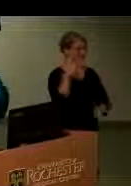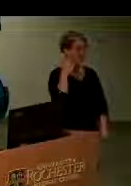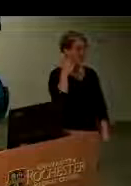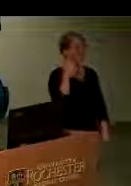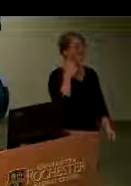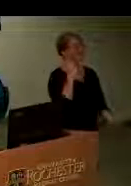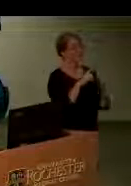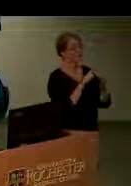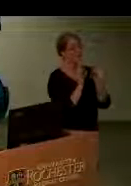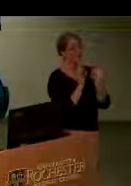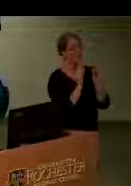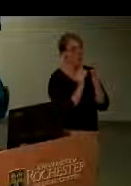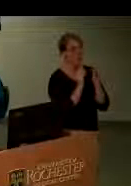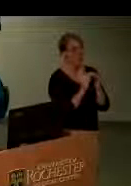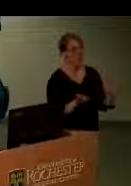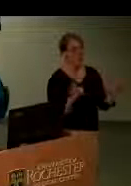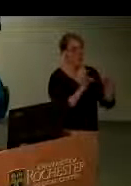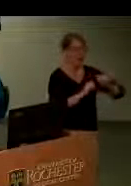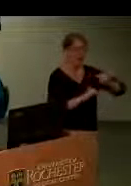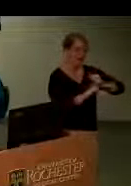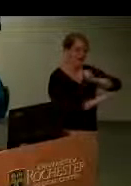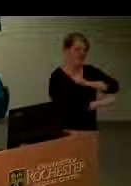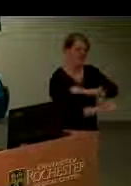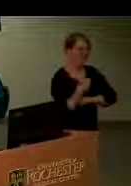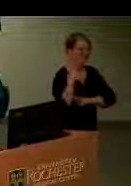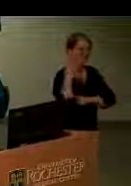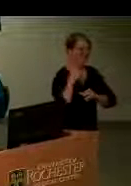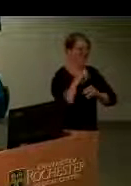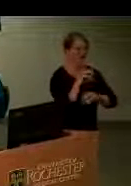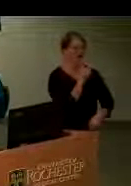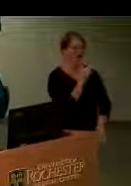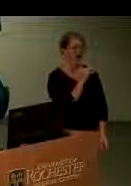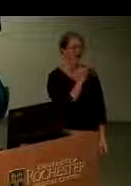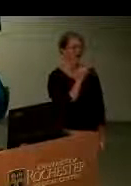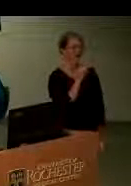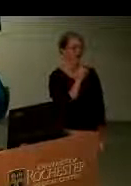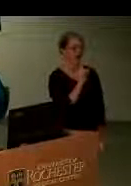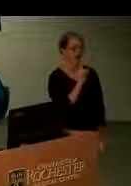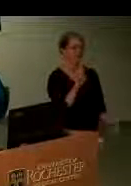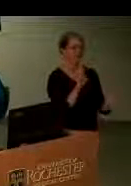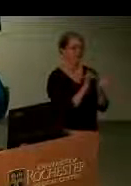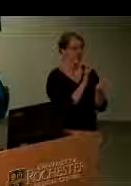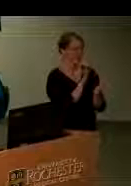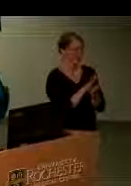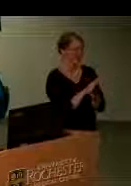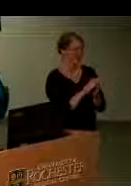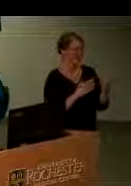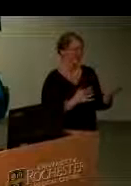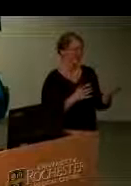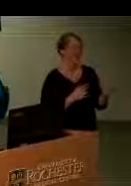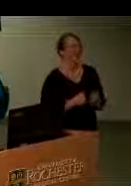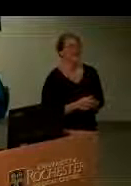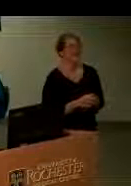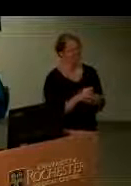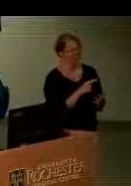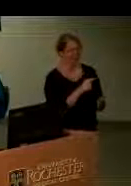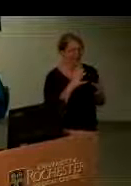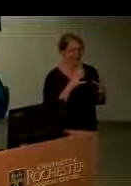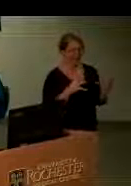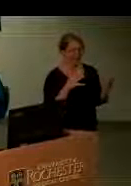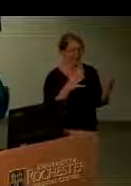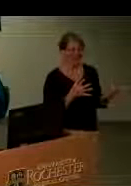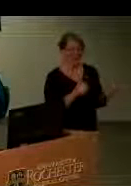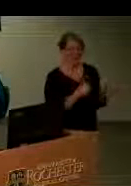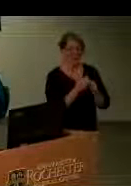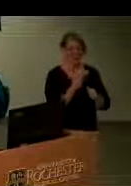more importantly, the founding dean of the Hofstra Medical School. And I think he had the luxury, which most of us don't